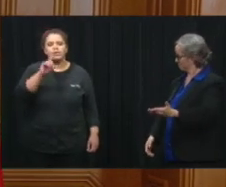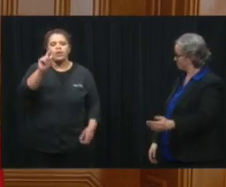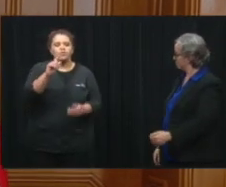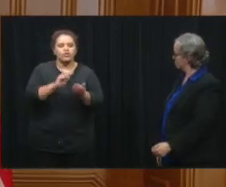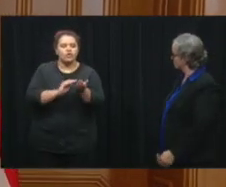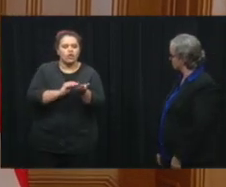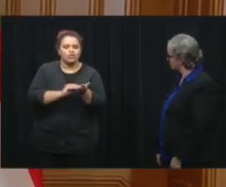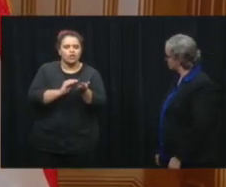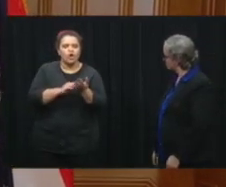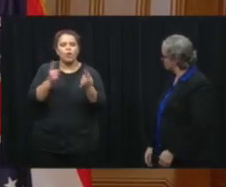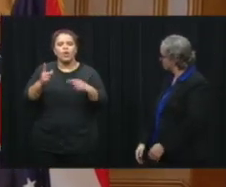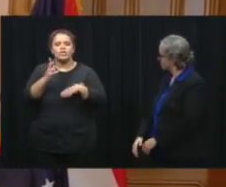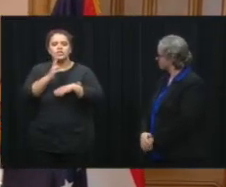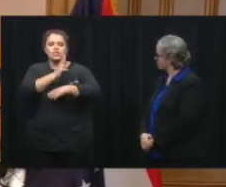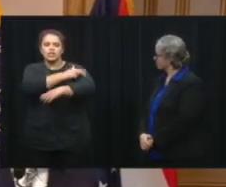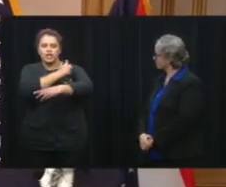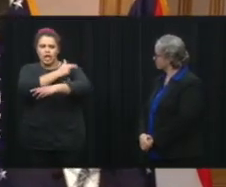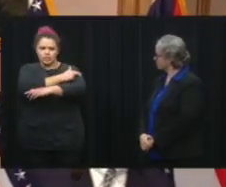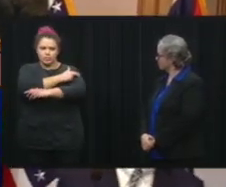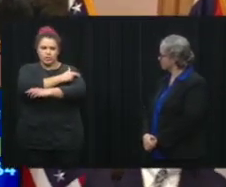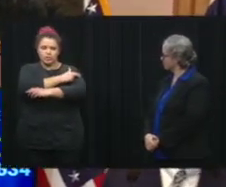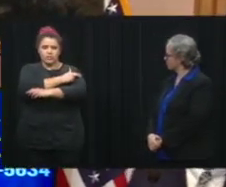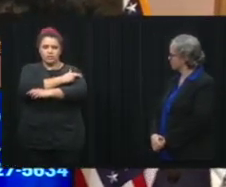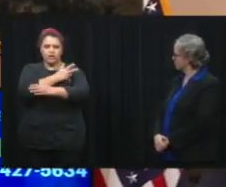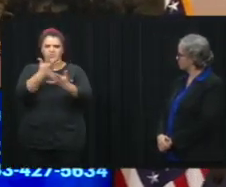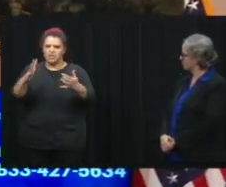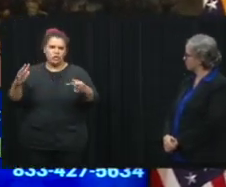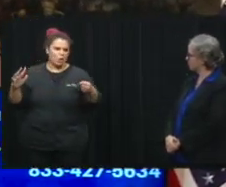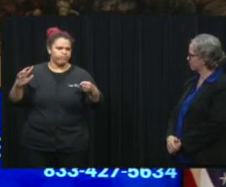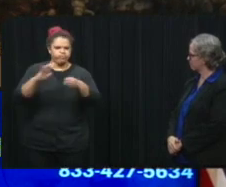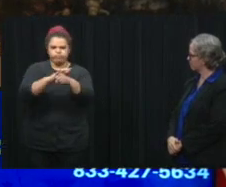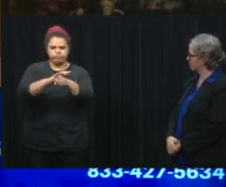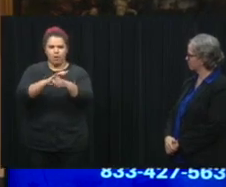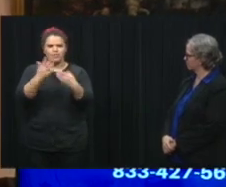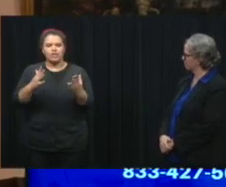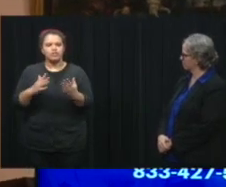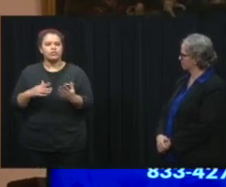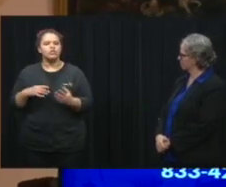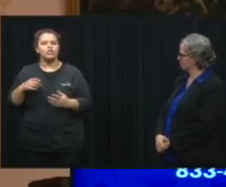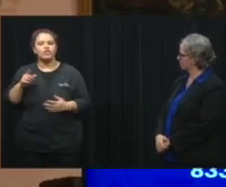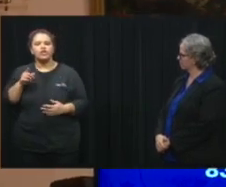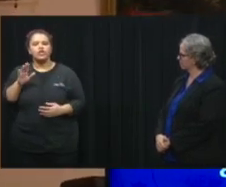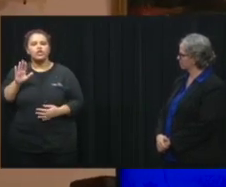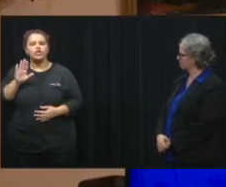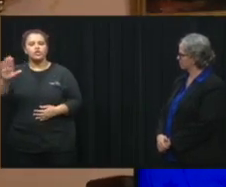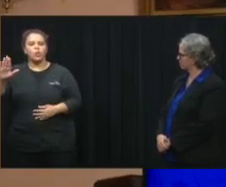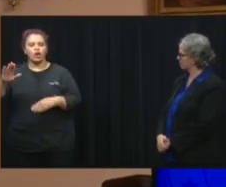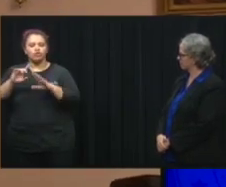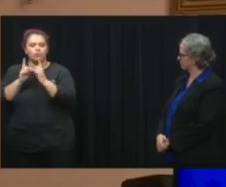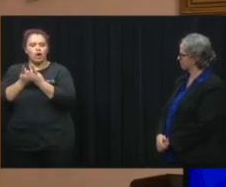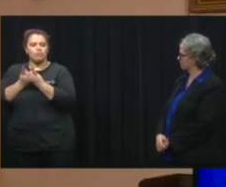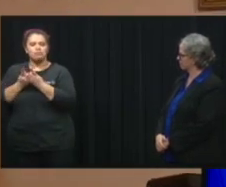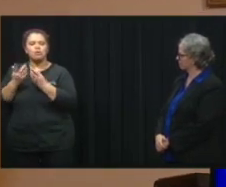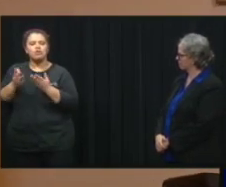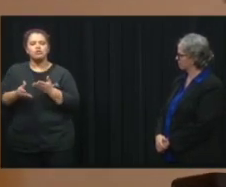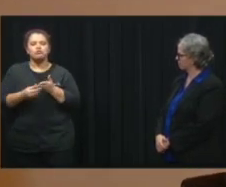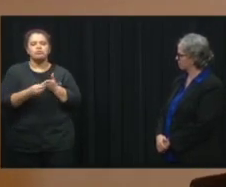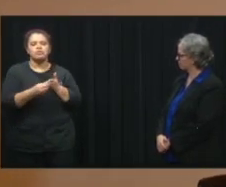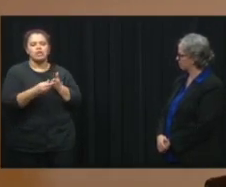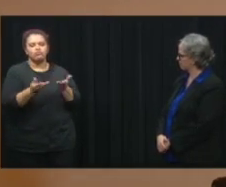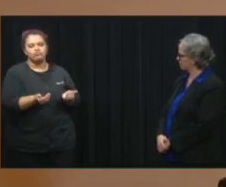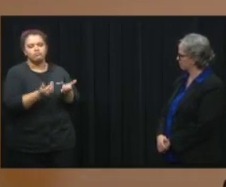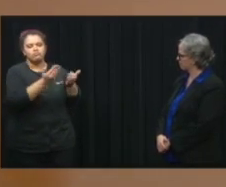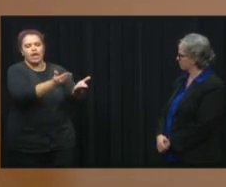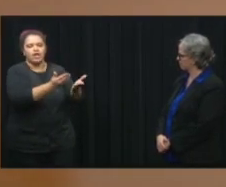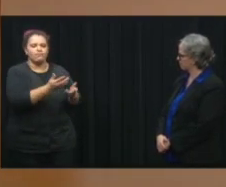capacity, what is ODH's guidance for care? Who gets a ventilator, who doesn't, and would nurses who are